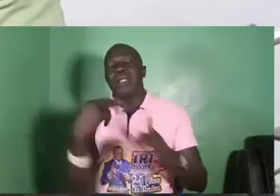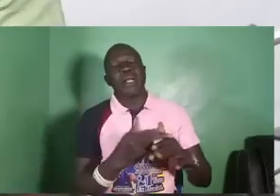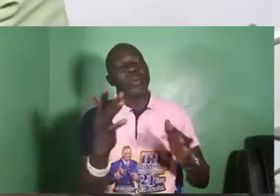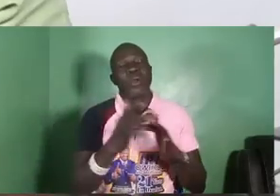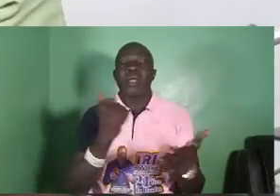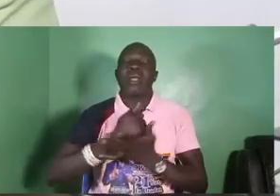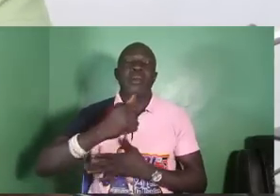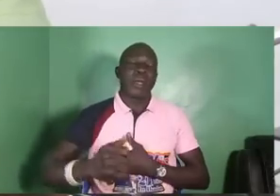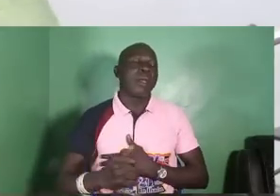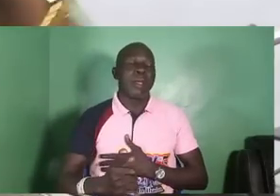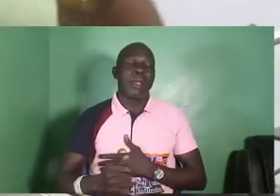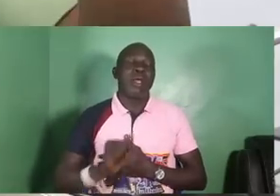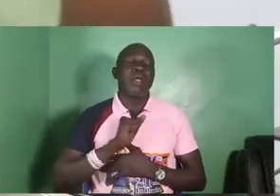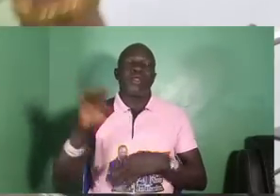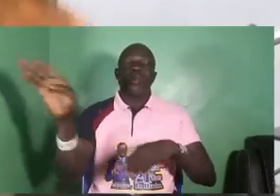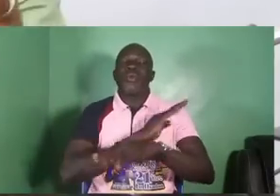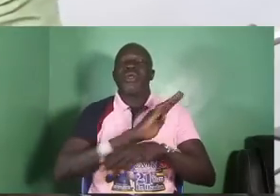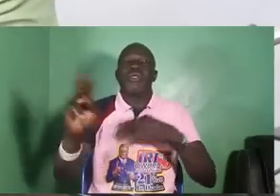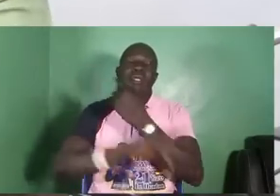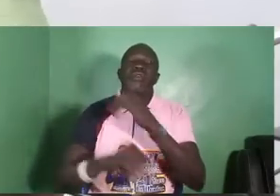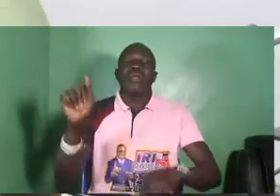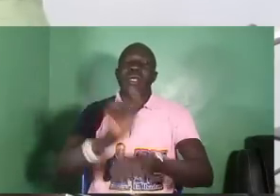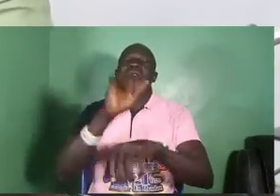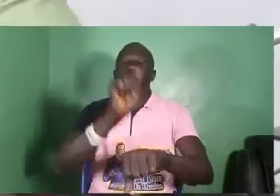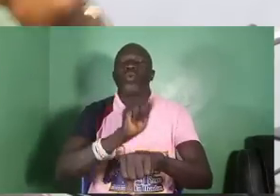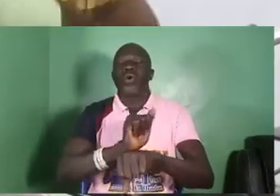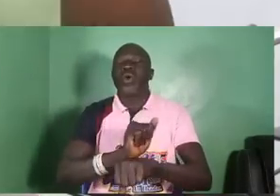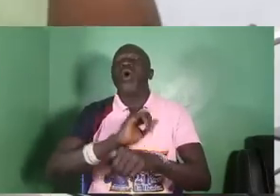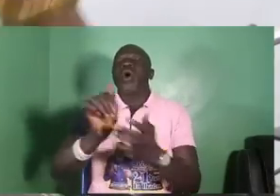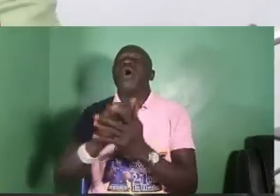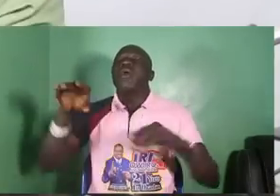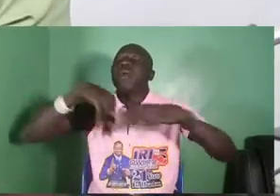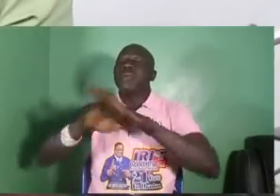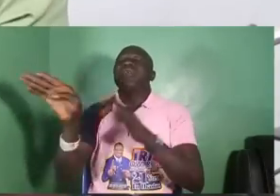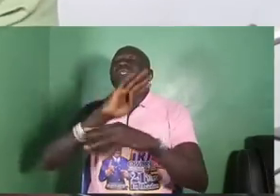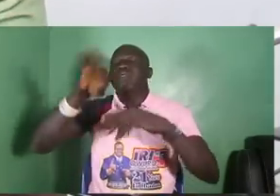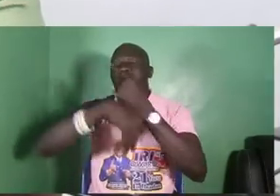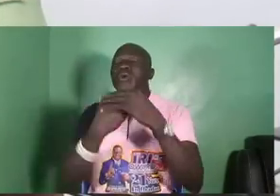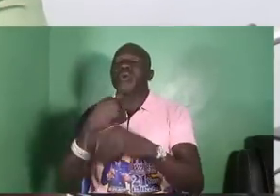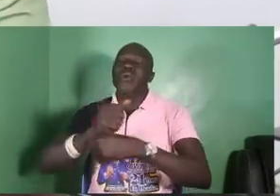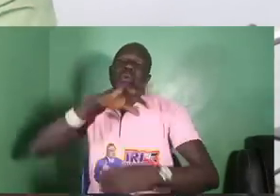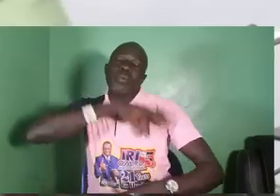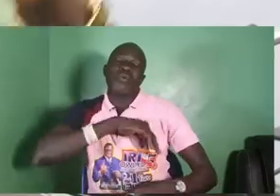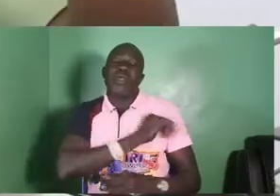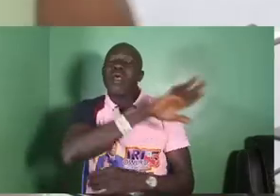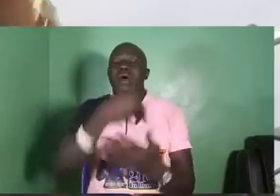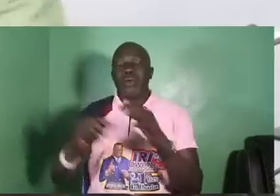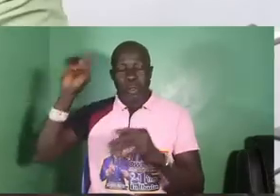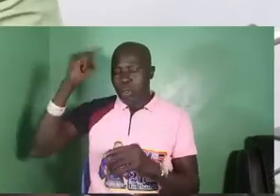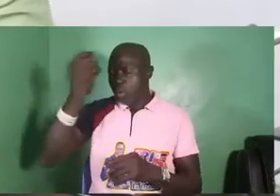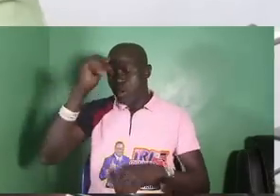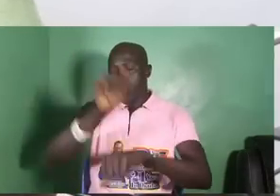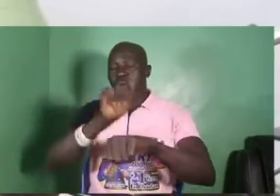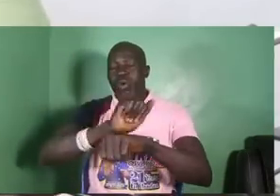of Jesus. Amen. When you say a woman Rishi. Amen. When you say worried, they will. Amen. Only said your body